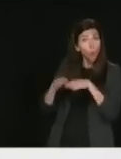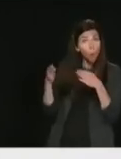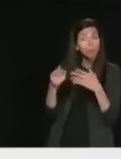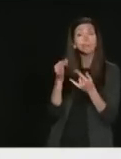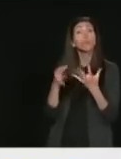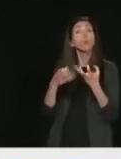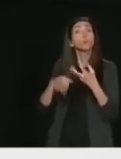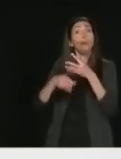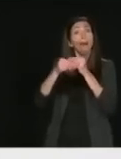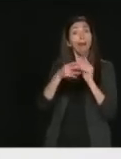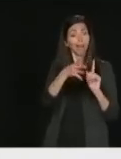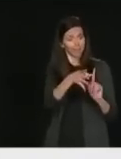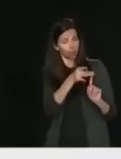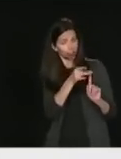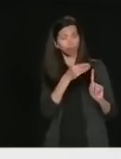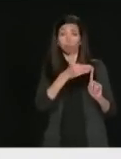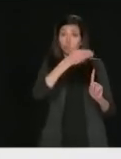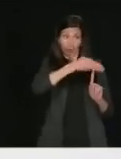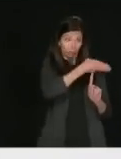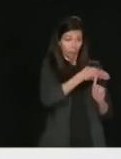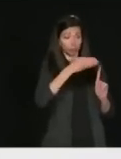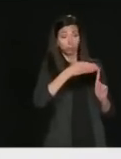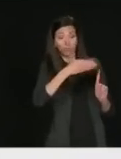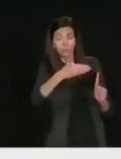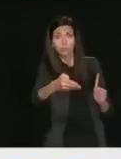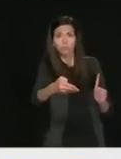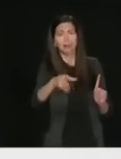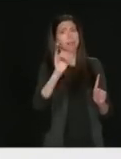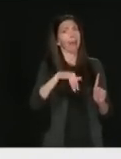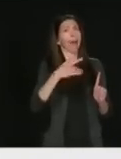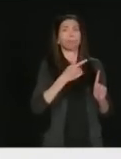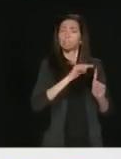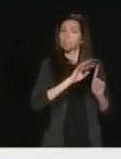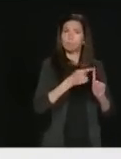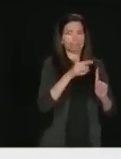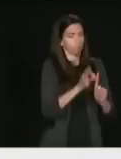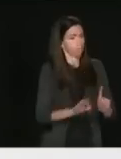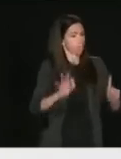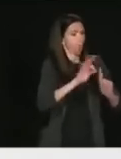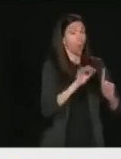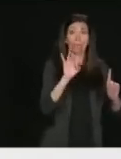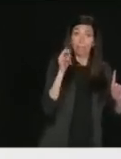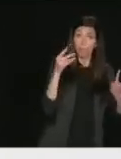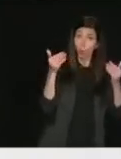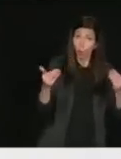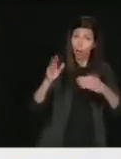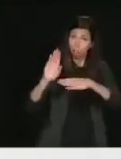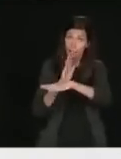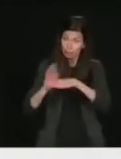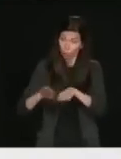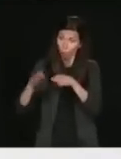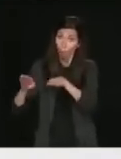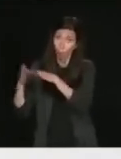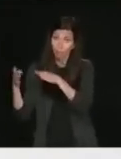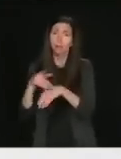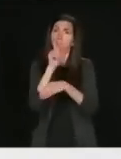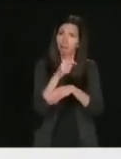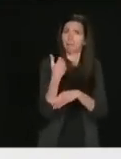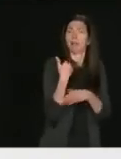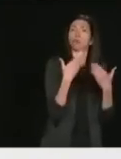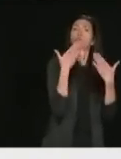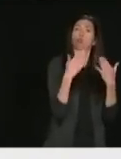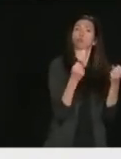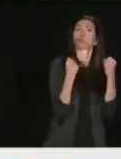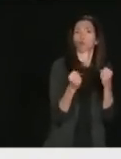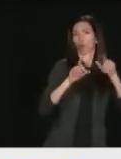testing are going to be key to a reopened Canadian economy. We need to make sure right across the country that we have